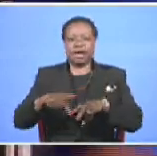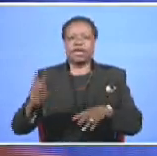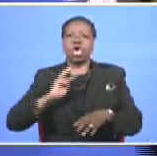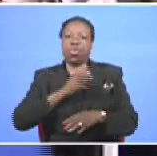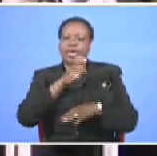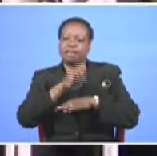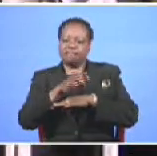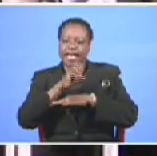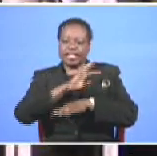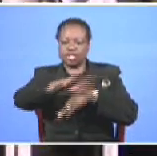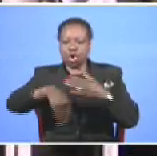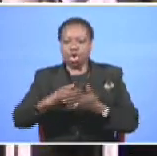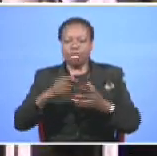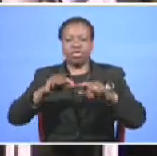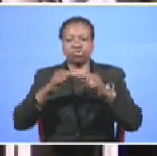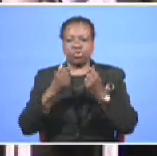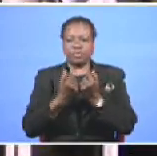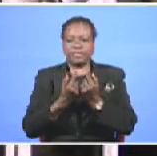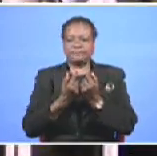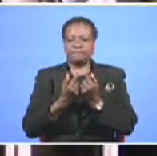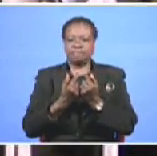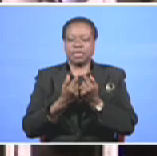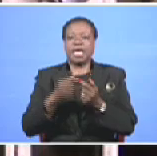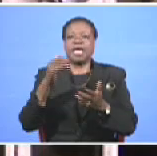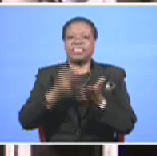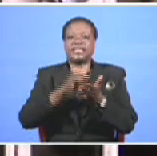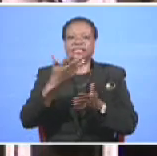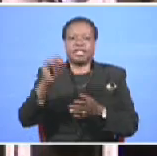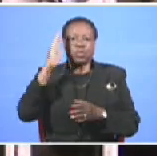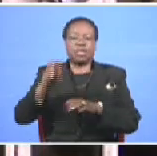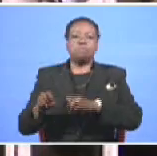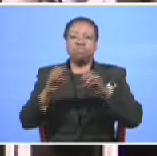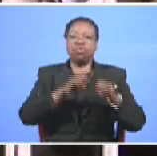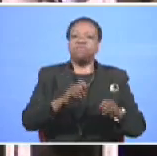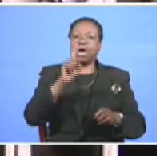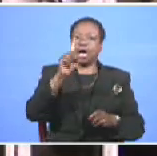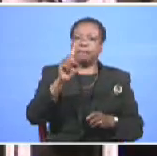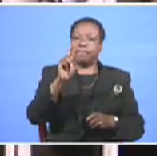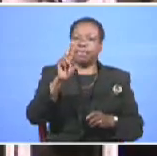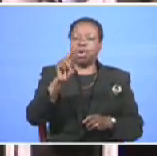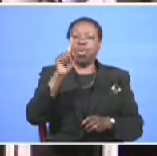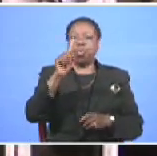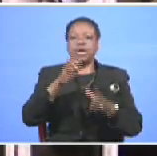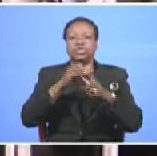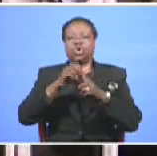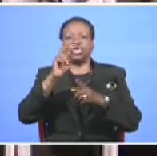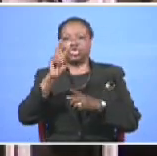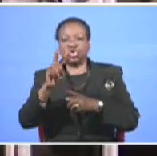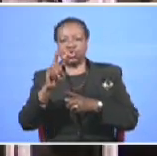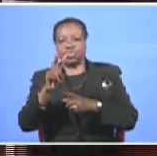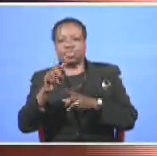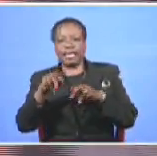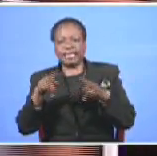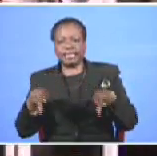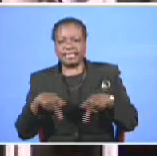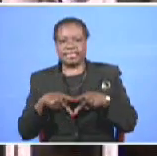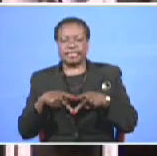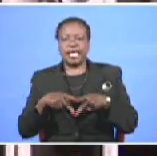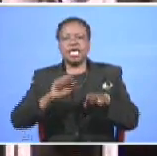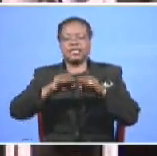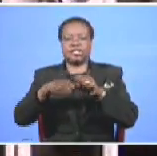groups, wherever they are, that they'll move up one or two notches. And so in the